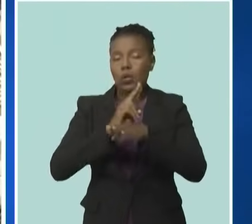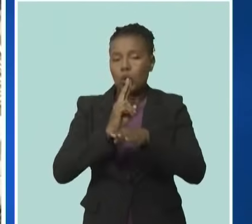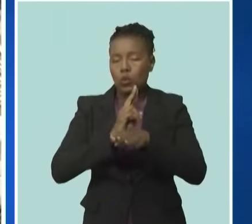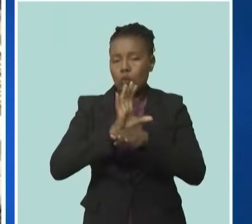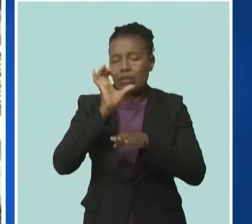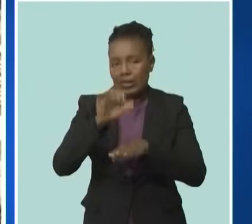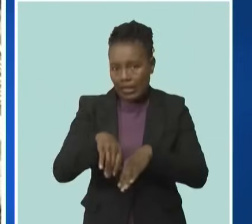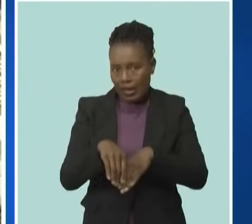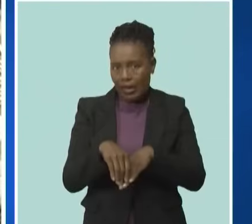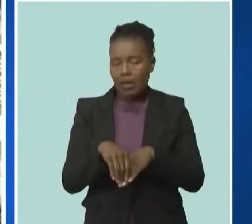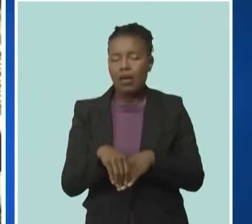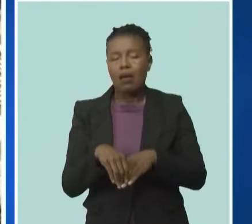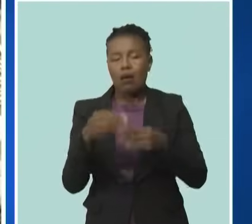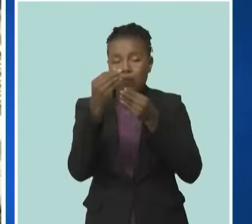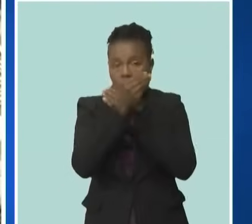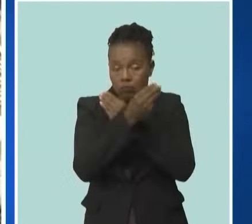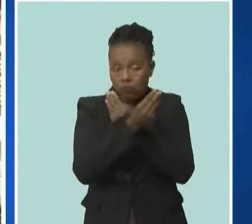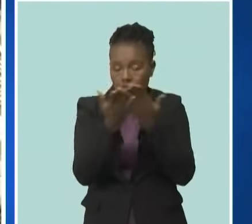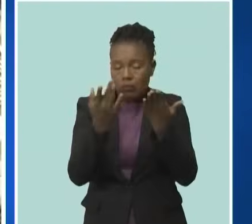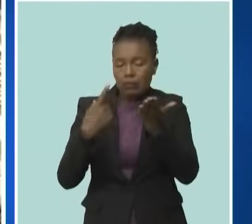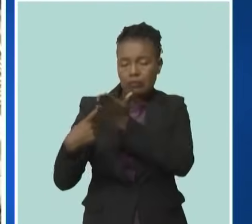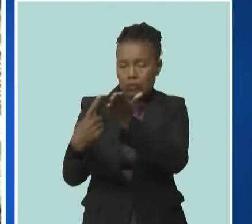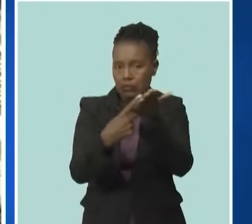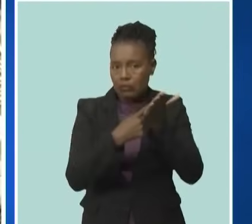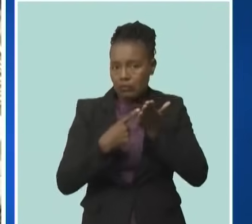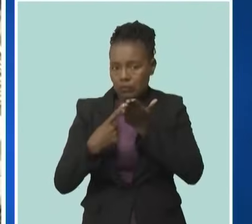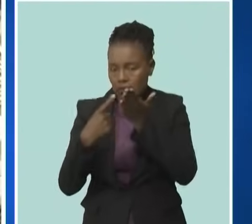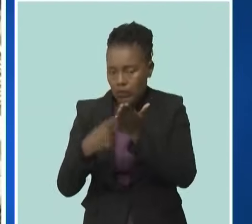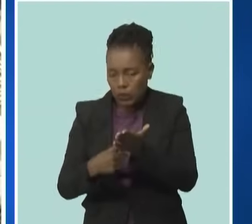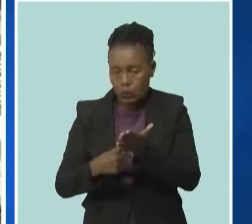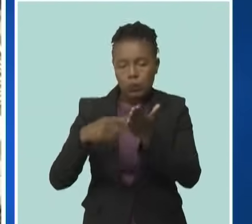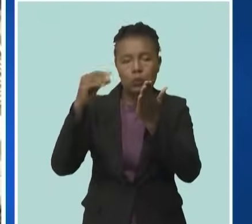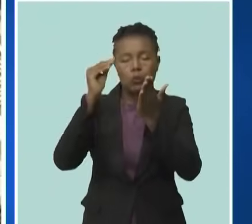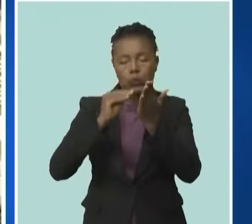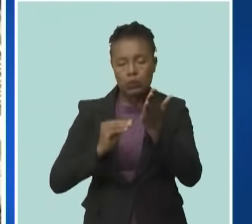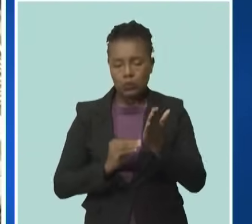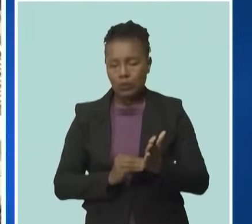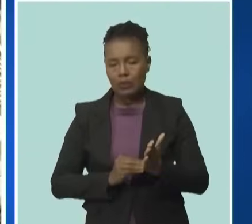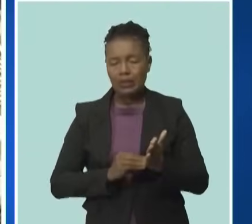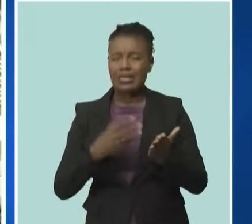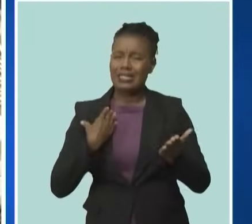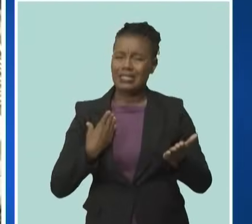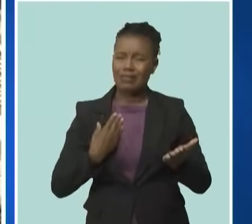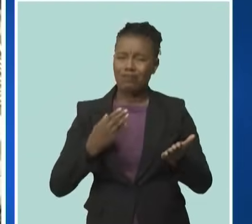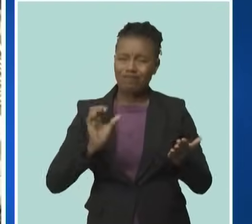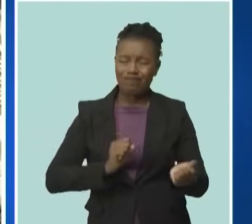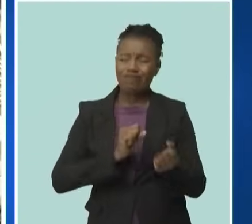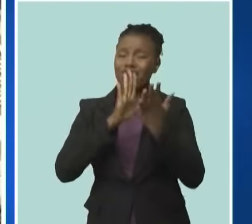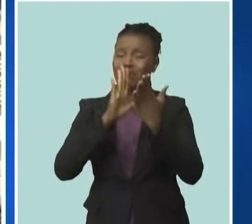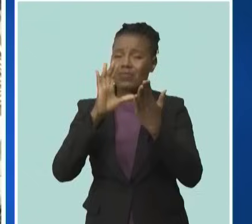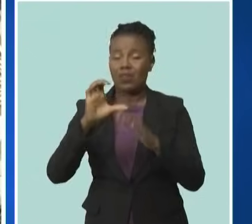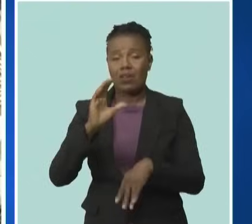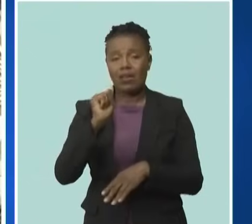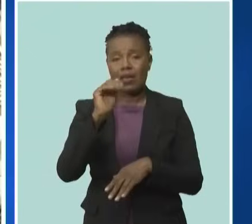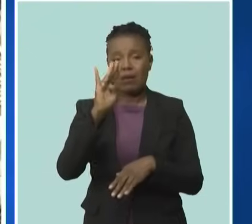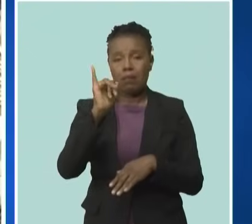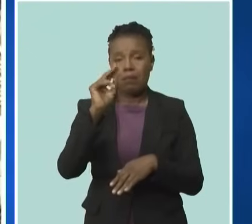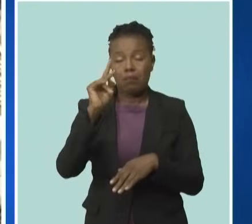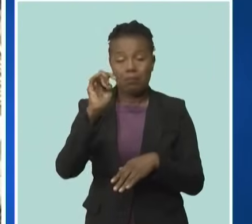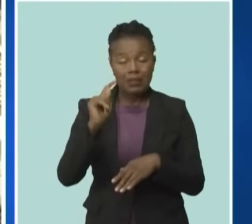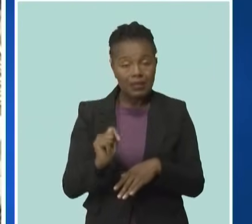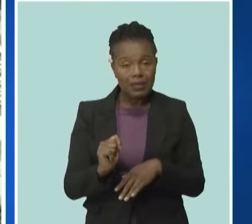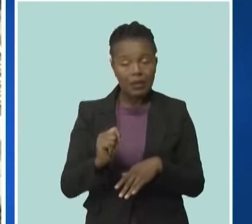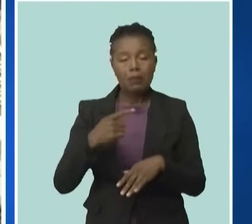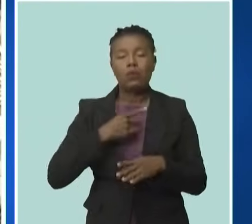possible, so that if there's a challenge, whether from cabinet or anyone else, we will be prepared to answer that